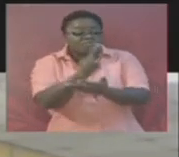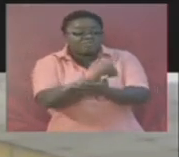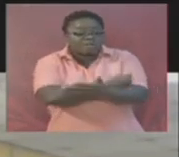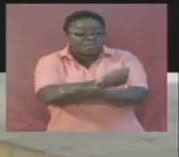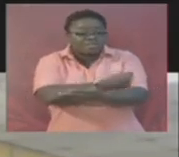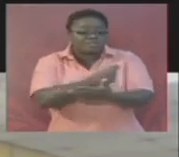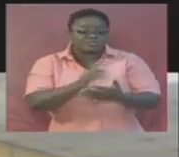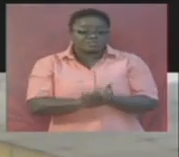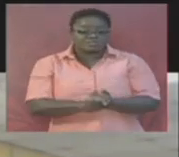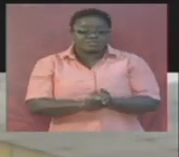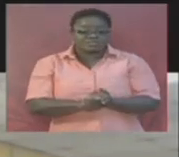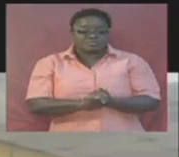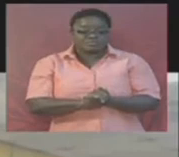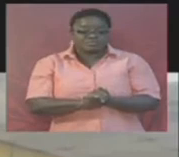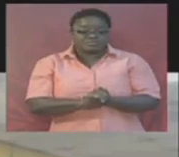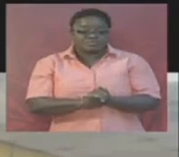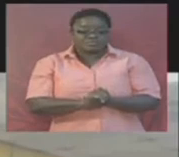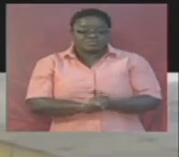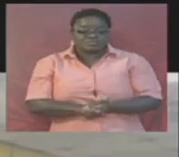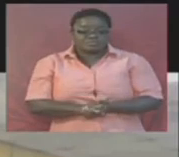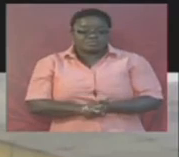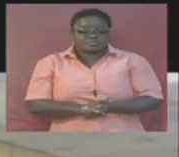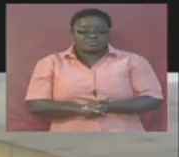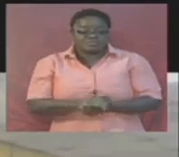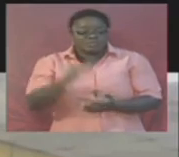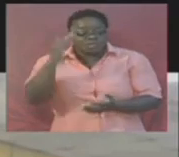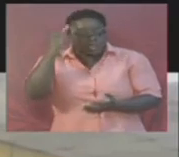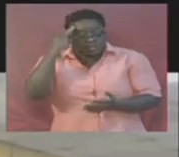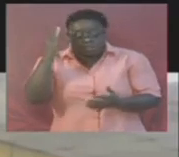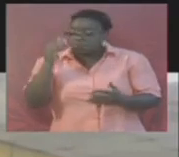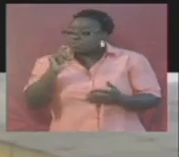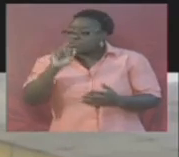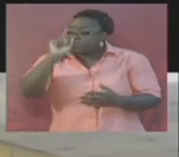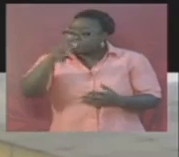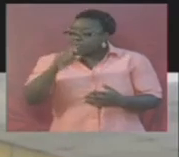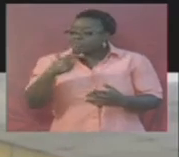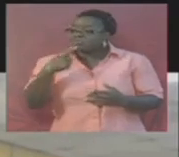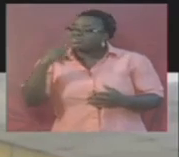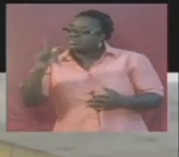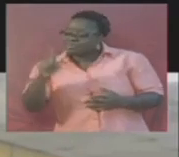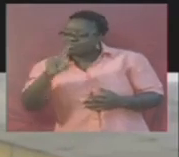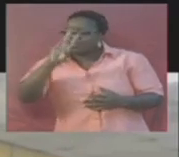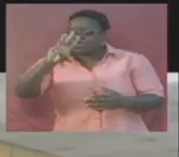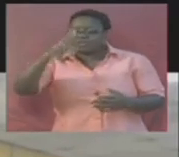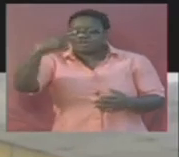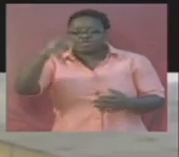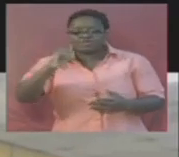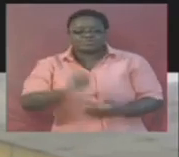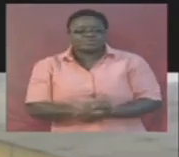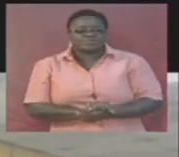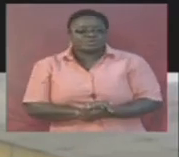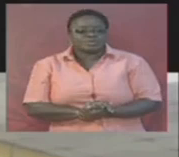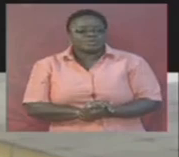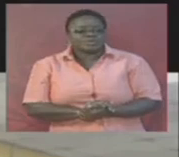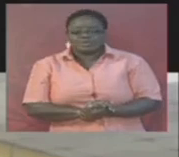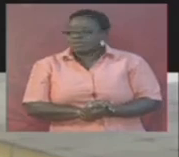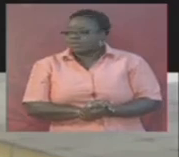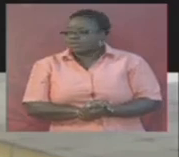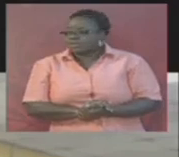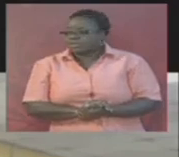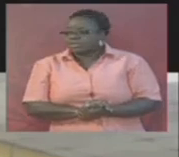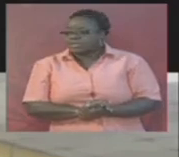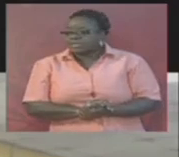that, they would be able to take? I know it has to be approved by the WHO, though. Well, I'm